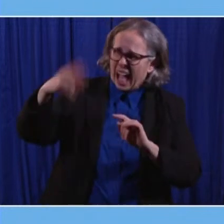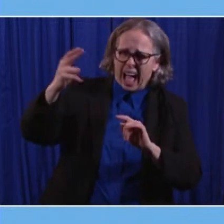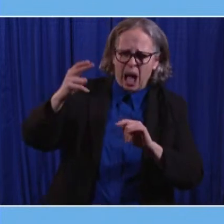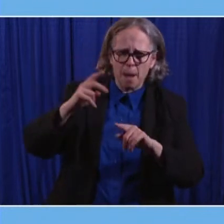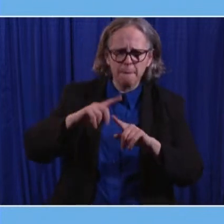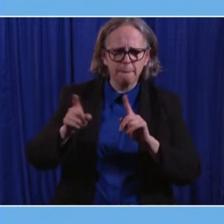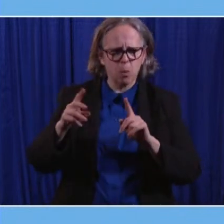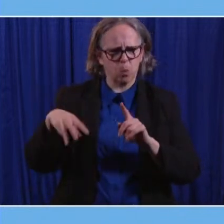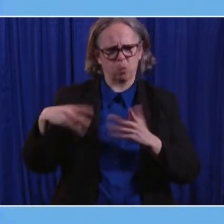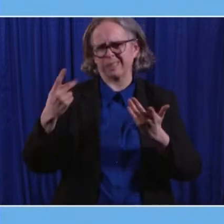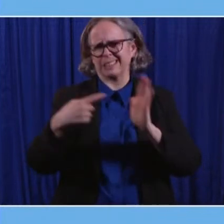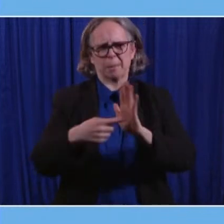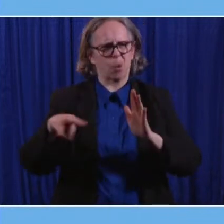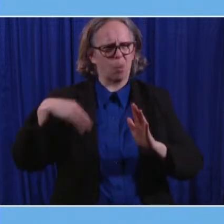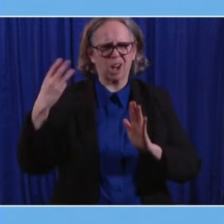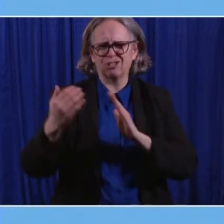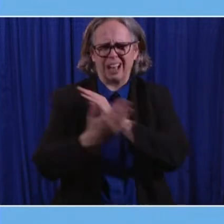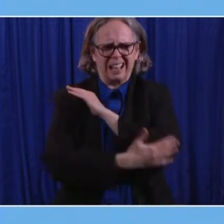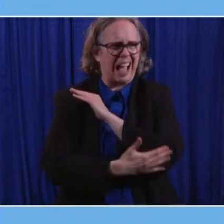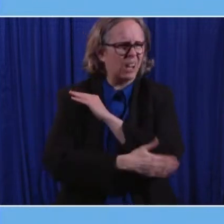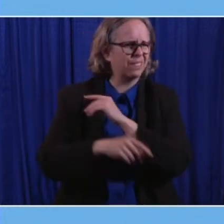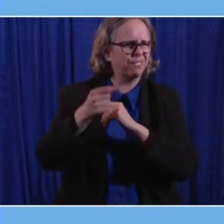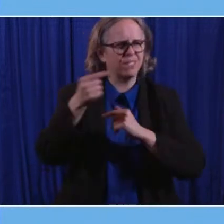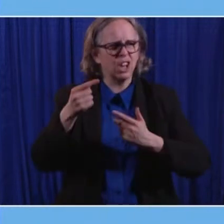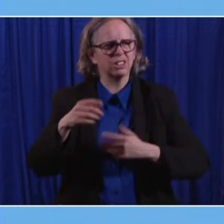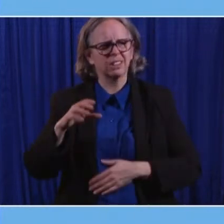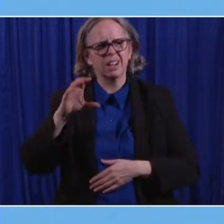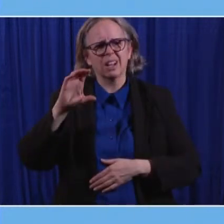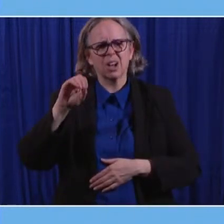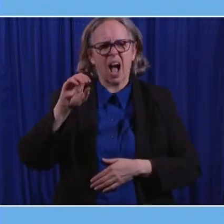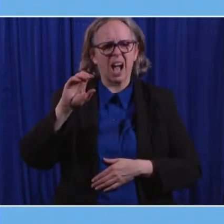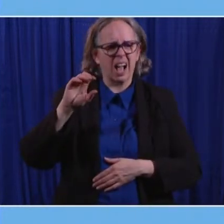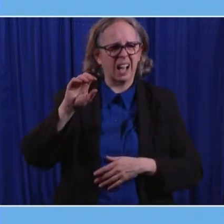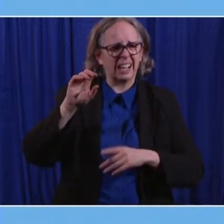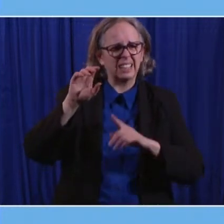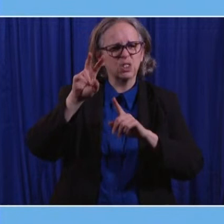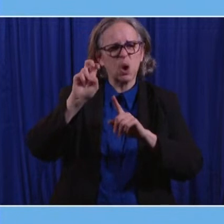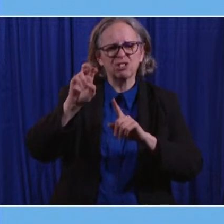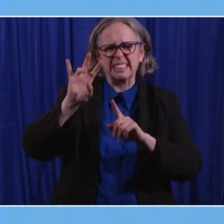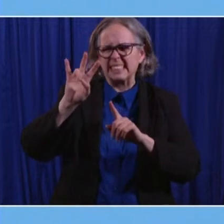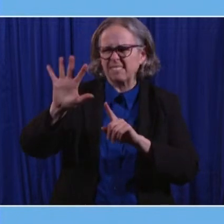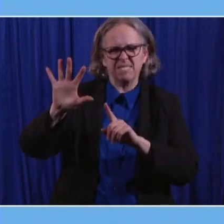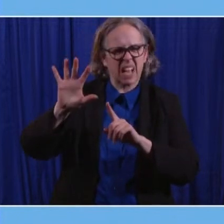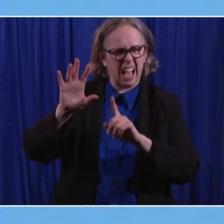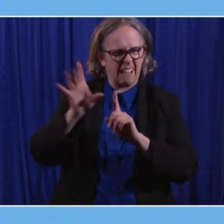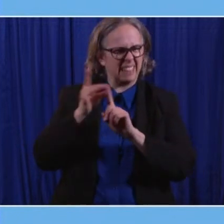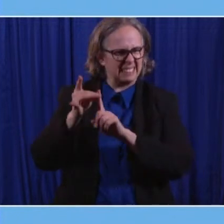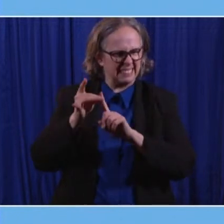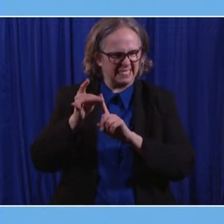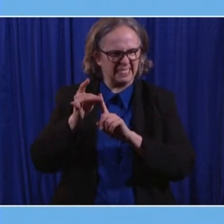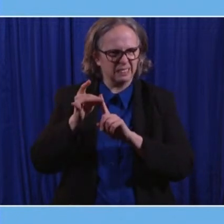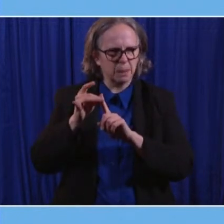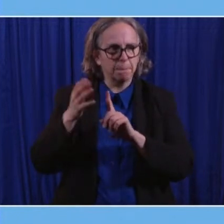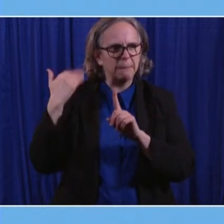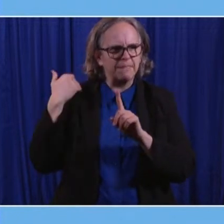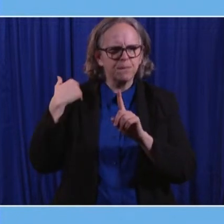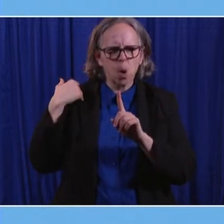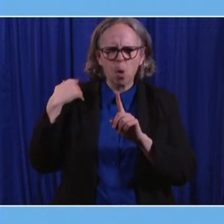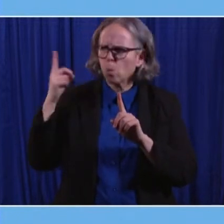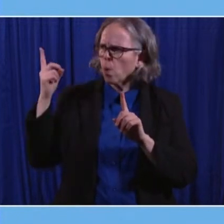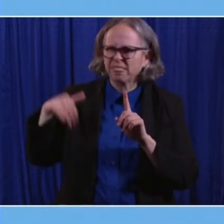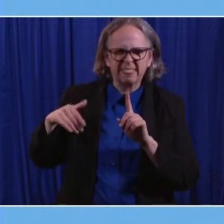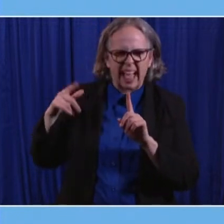County, is 275, and there was a time when that number was 1,100